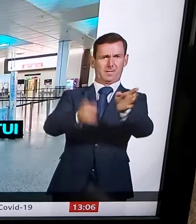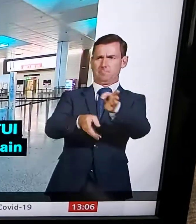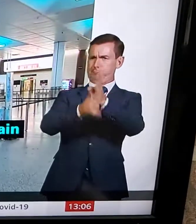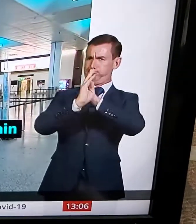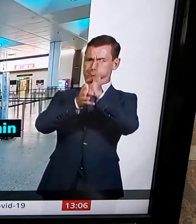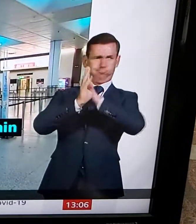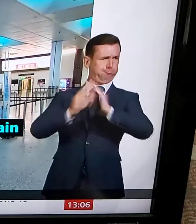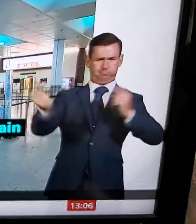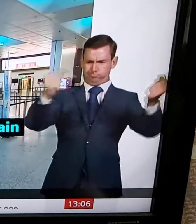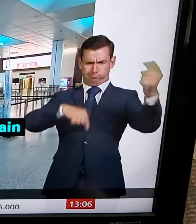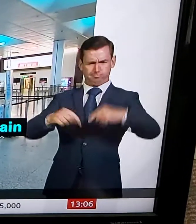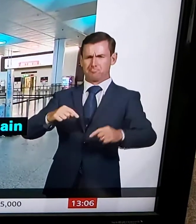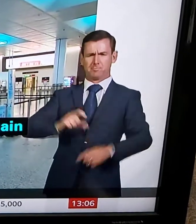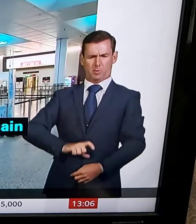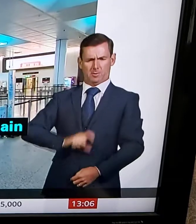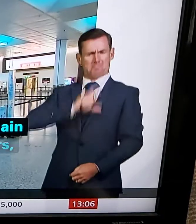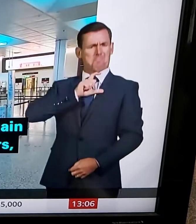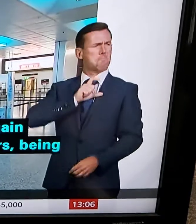patients.